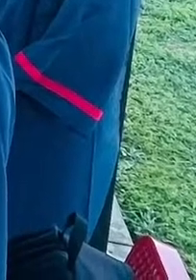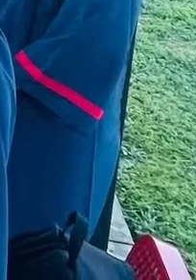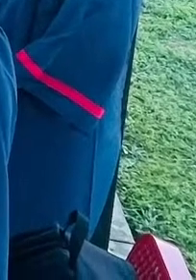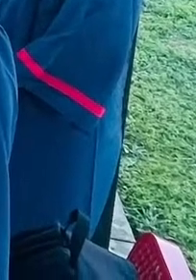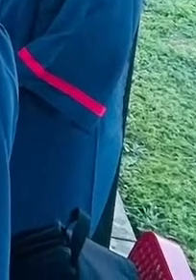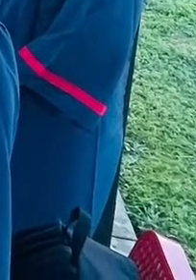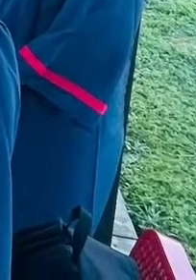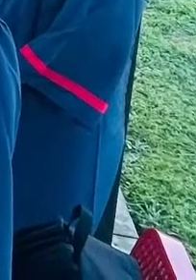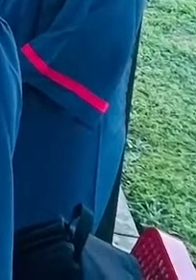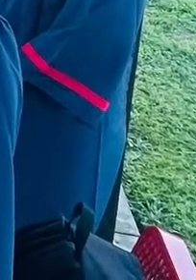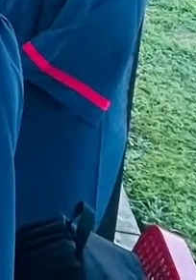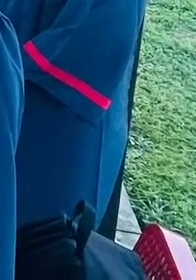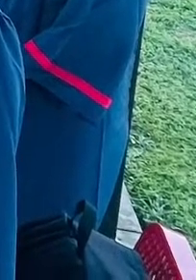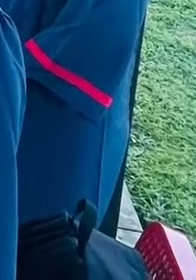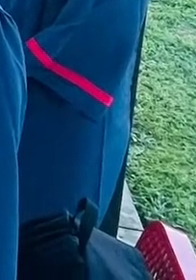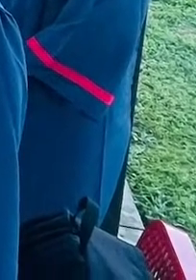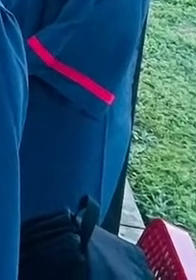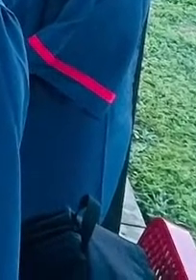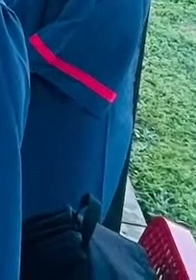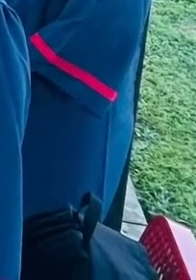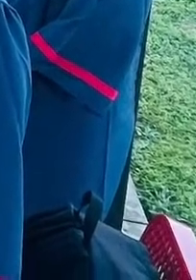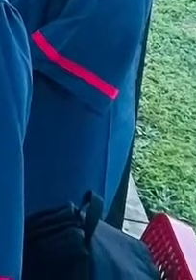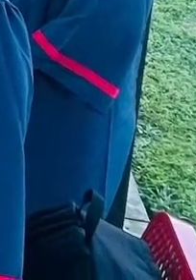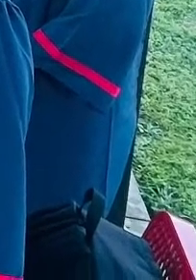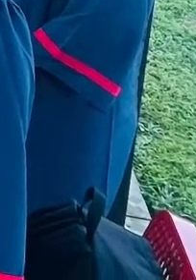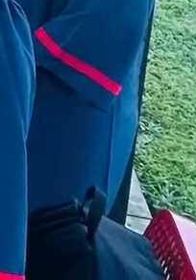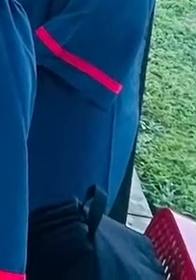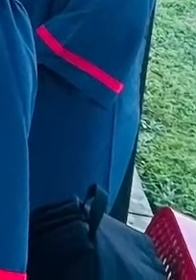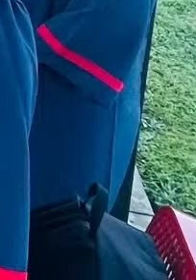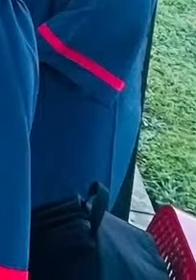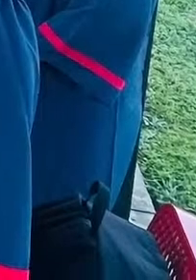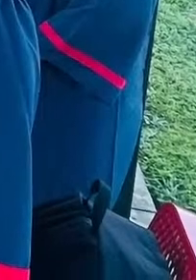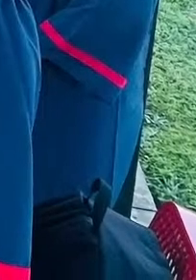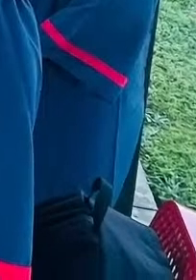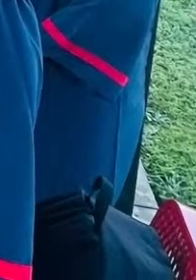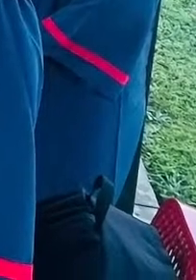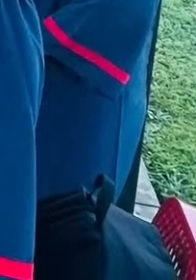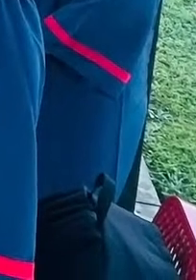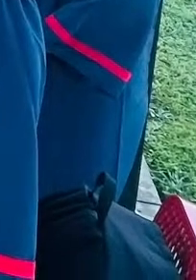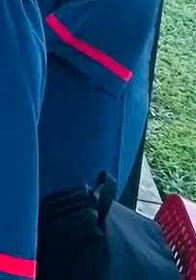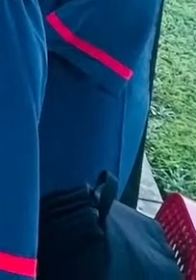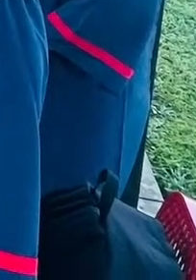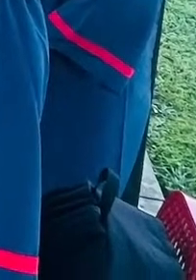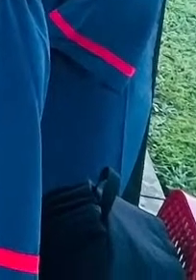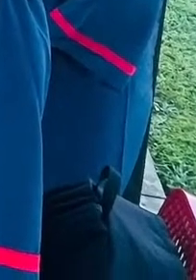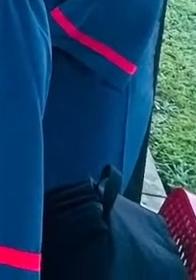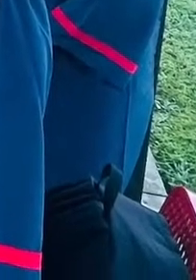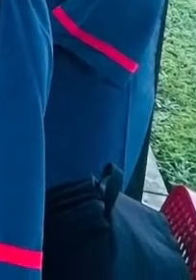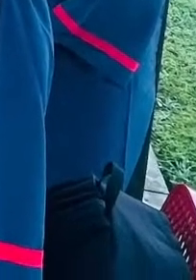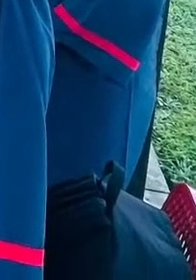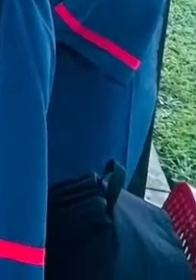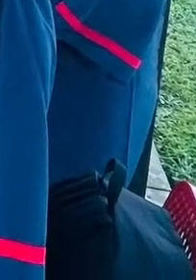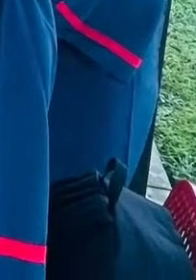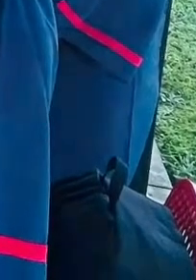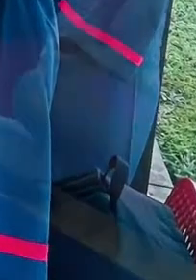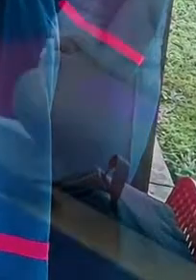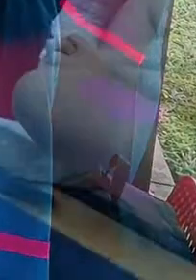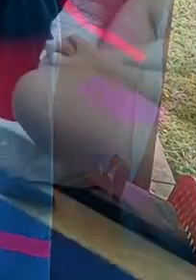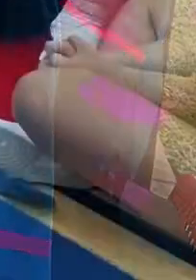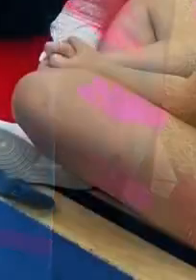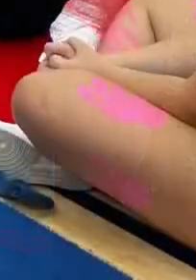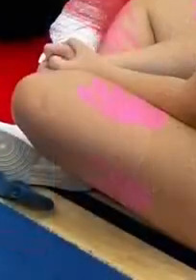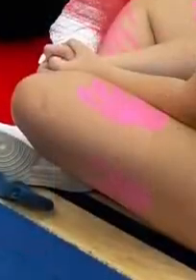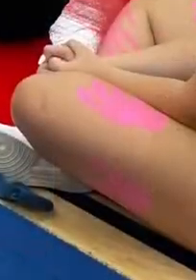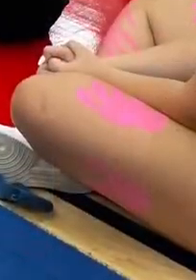Like, who's that chick that's rocking kicks? She gotta be from out of town. So hard with my girls not around me.